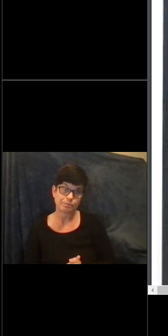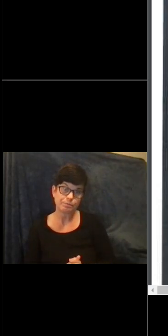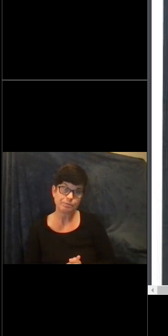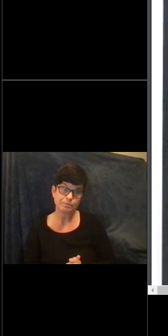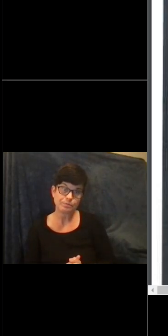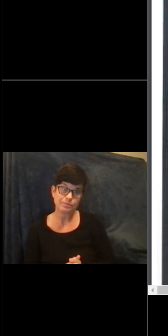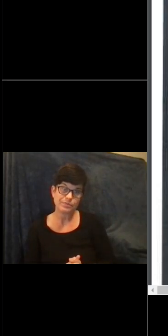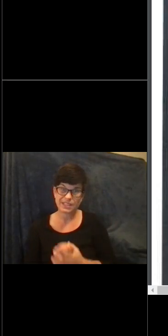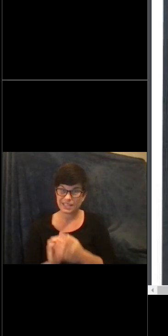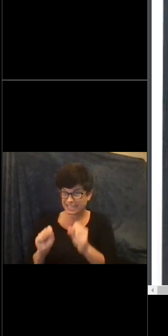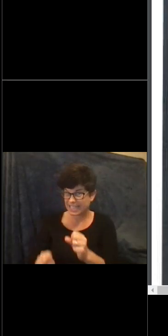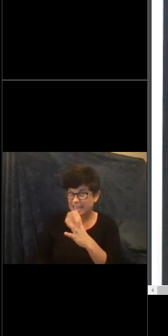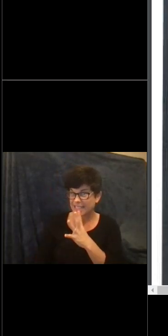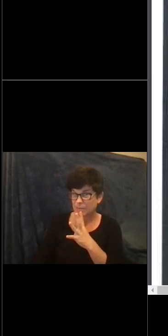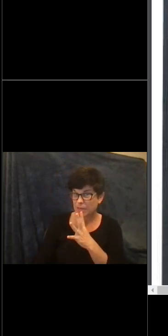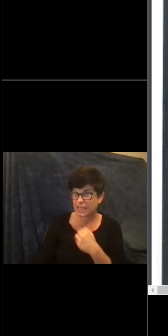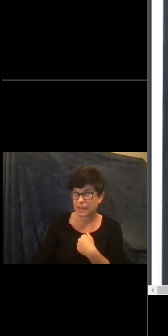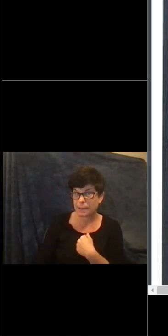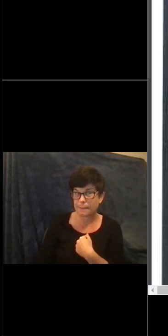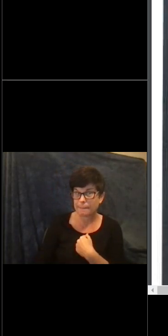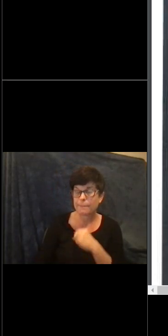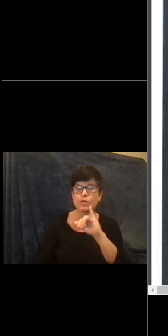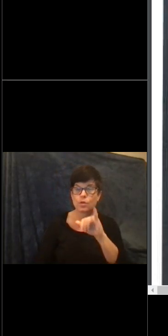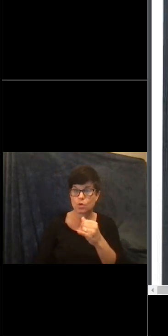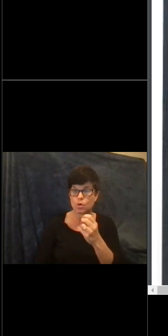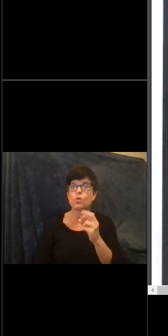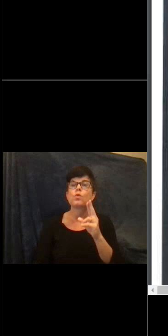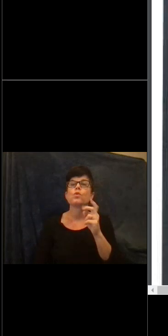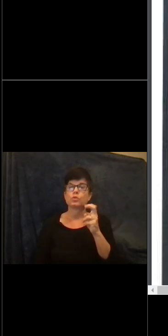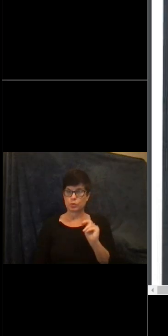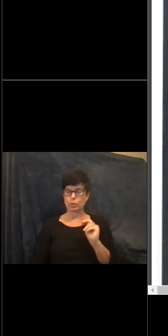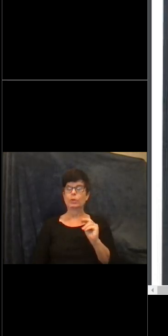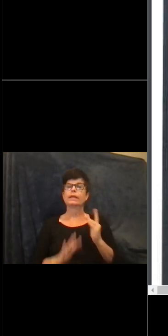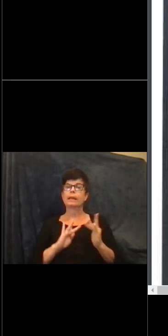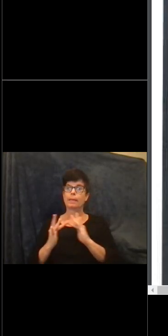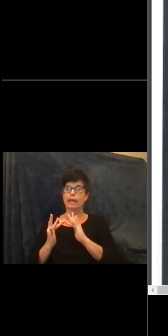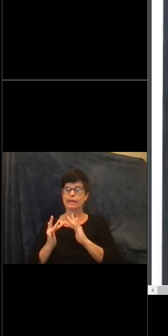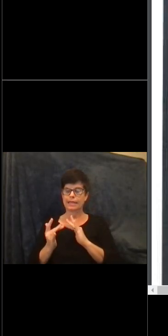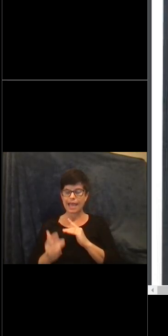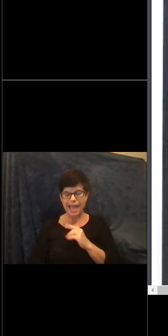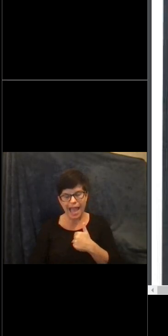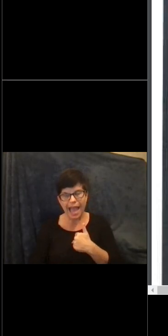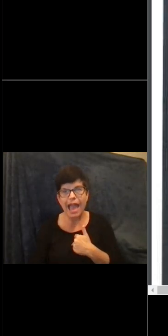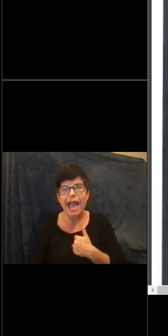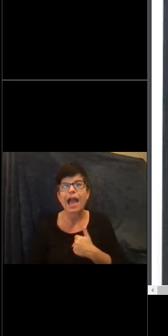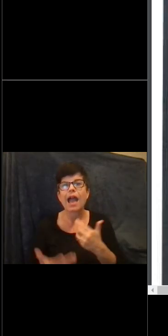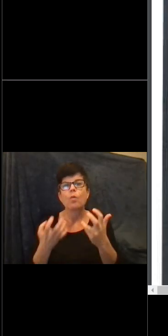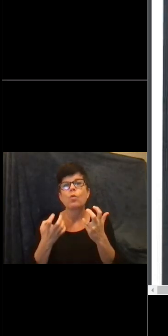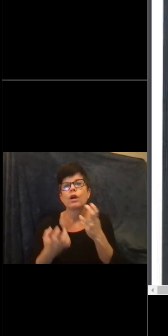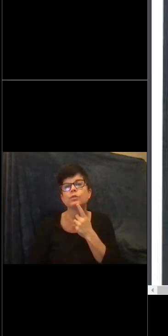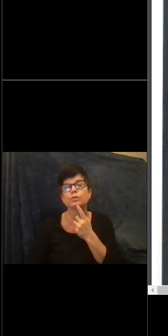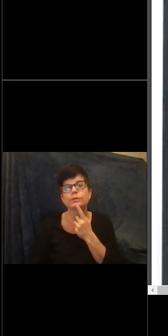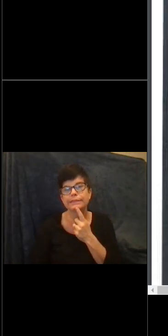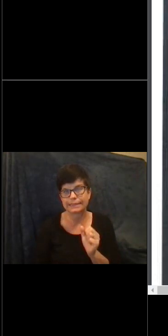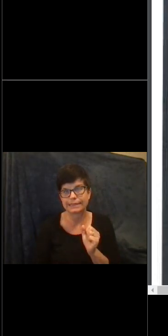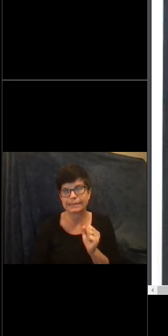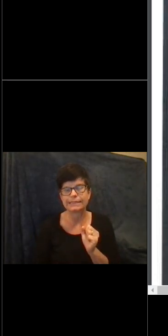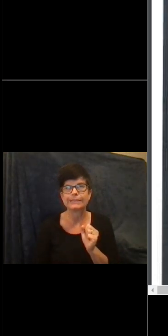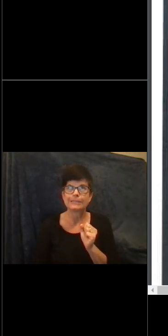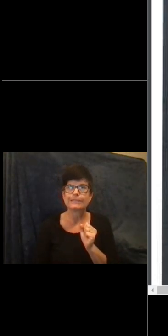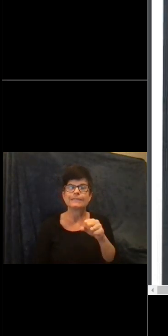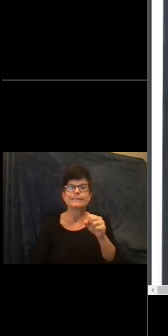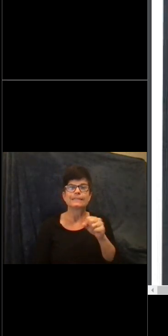May I speak? Yes, Jordan, go ahead. I just wanted to say that, you know, it is a little unfortunate